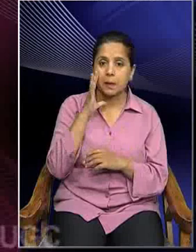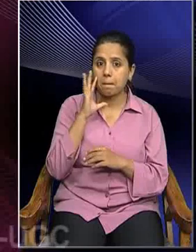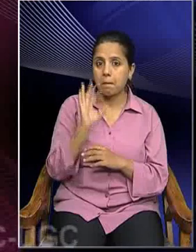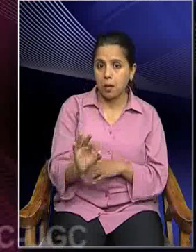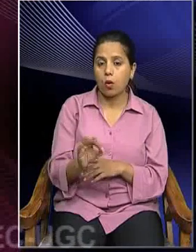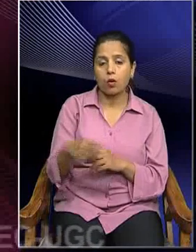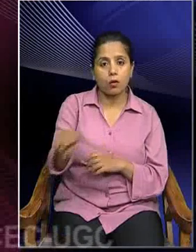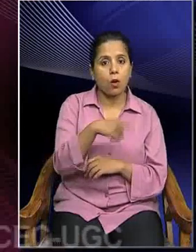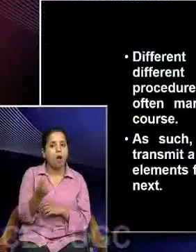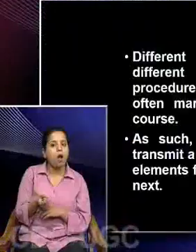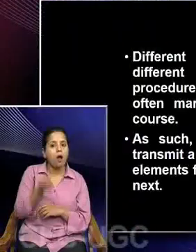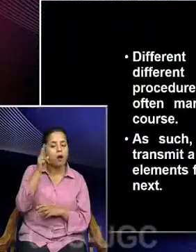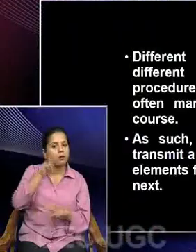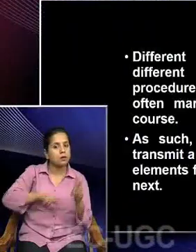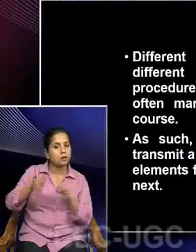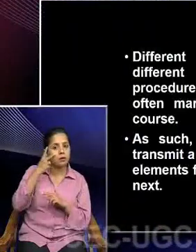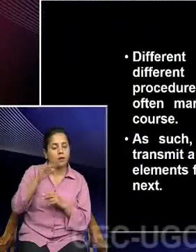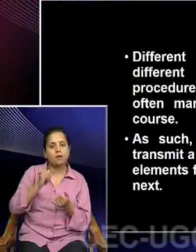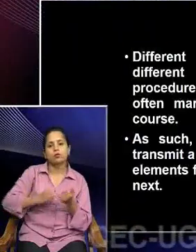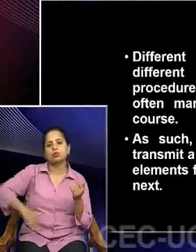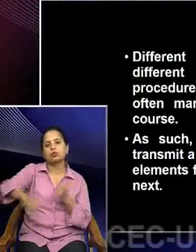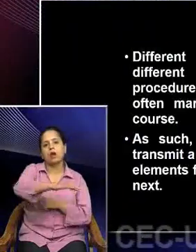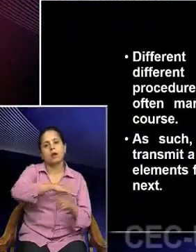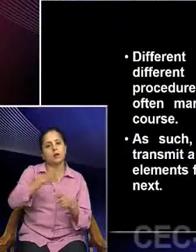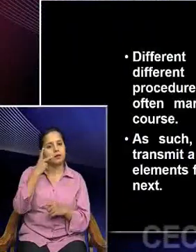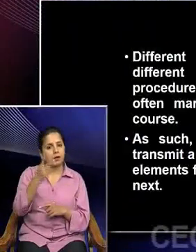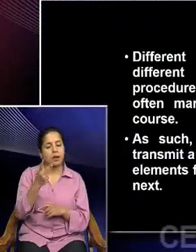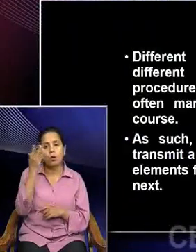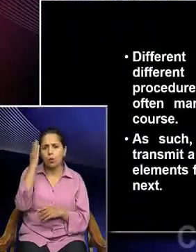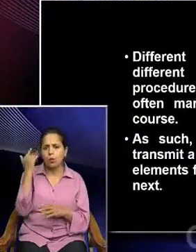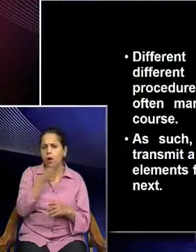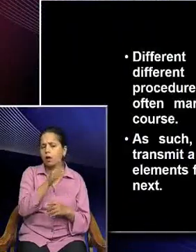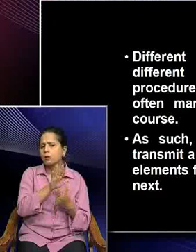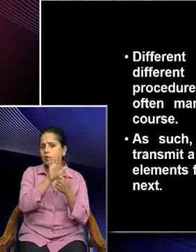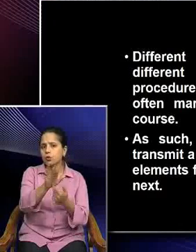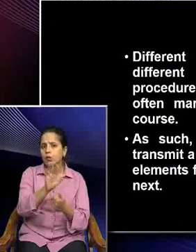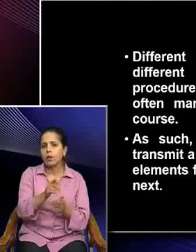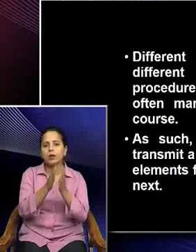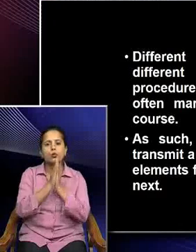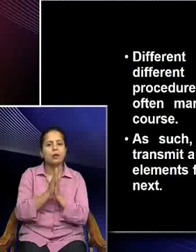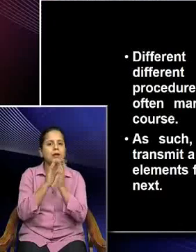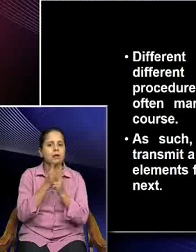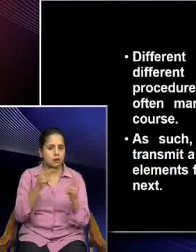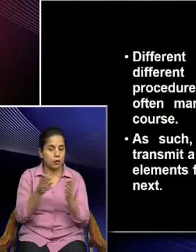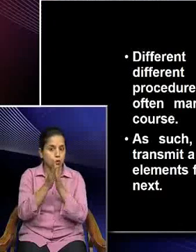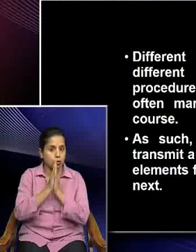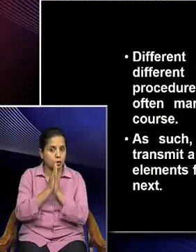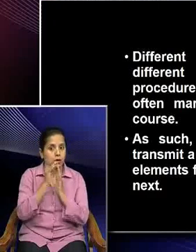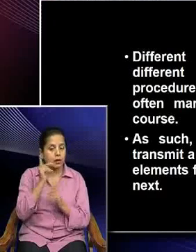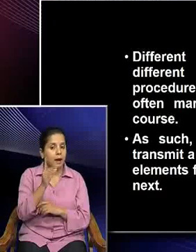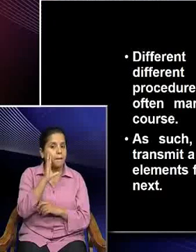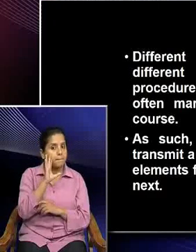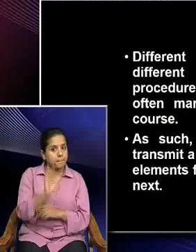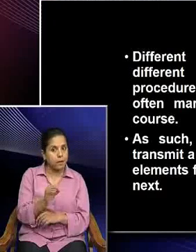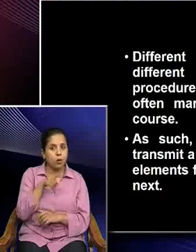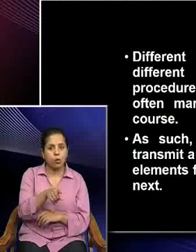important in the understanding of society because it refers to religion. Religion is an important